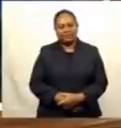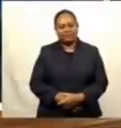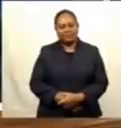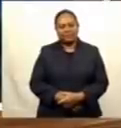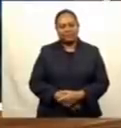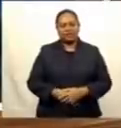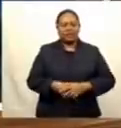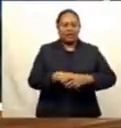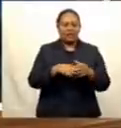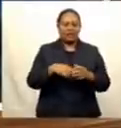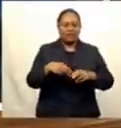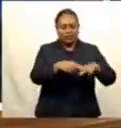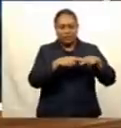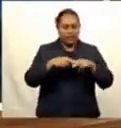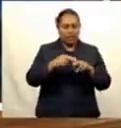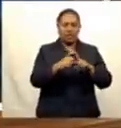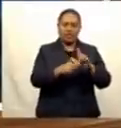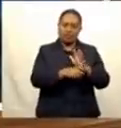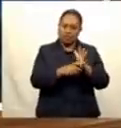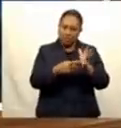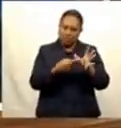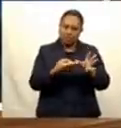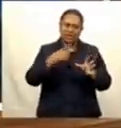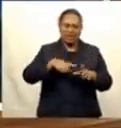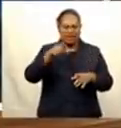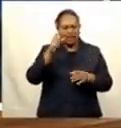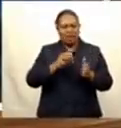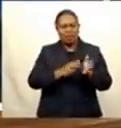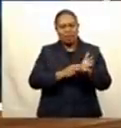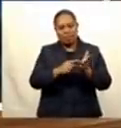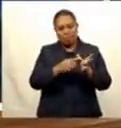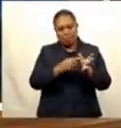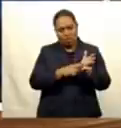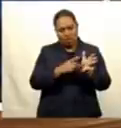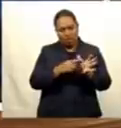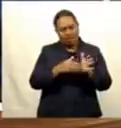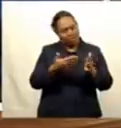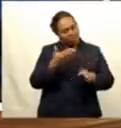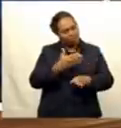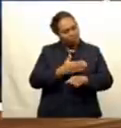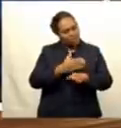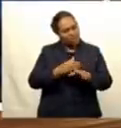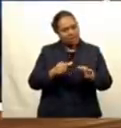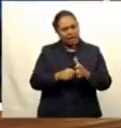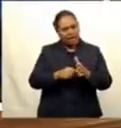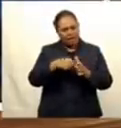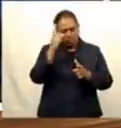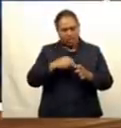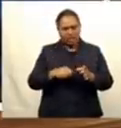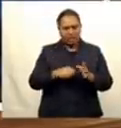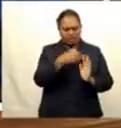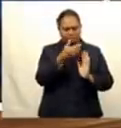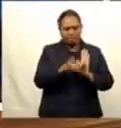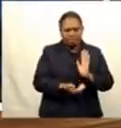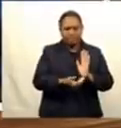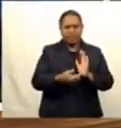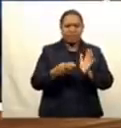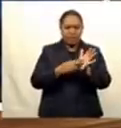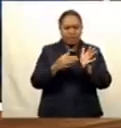Both the Fiji and Roa and Moana Pacifica have been working hard to meet the conditions set by New Zealand Rugby to confirm their spots in